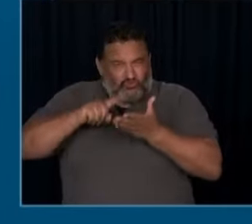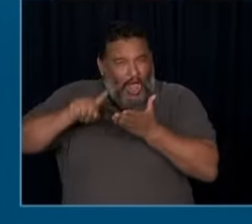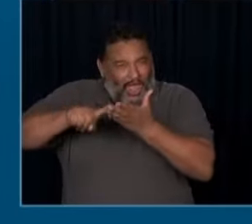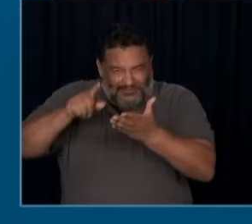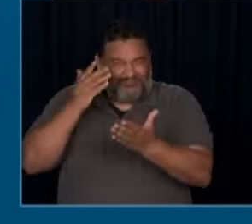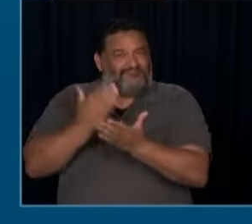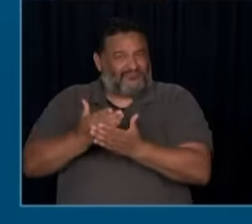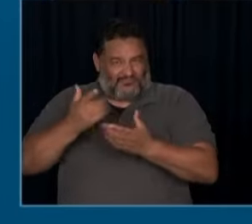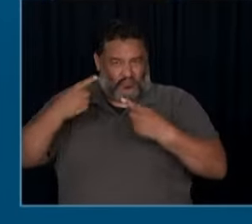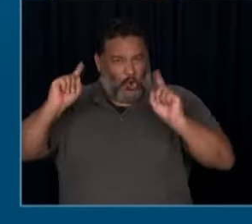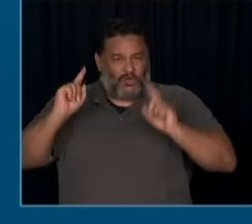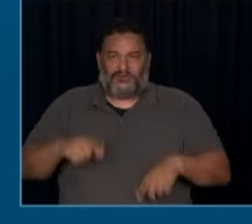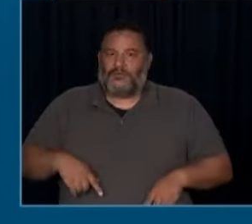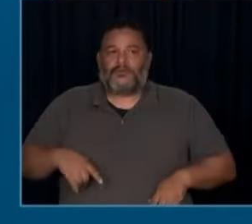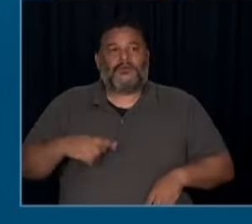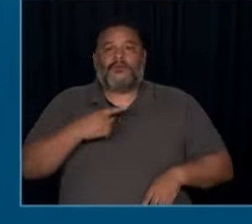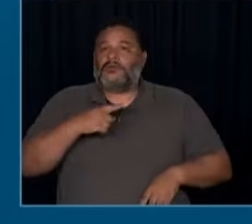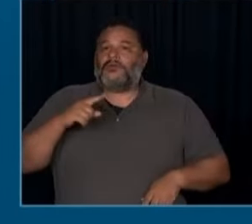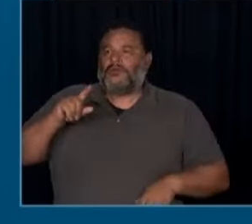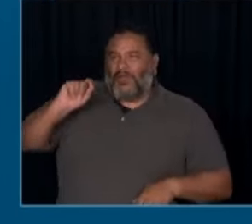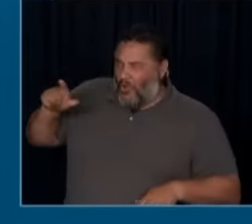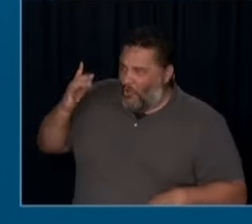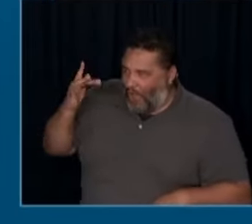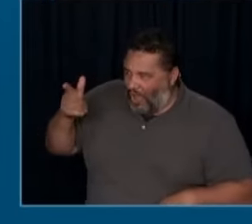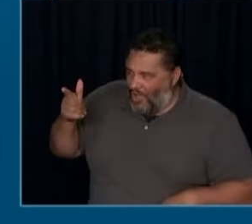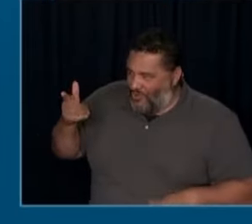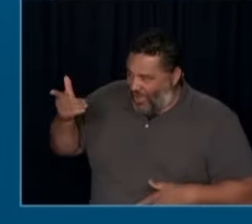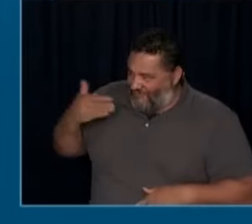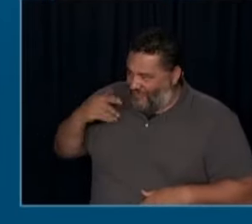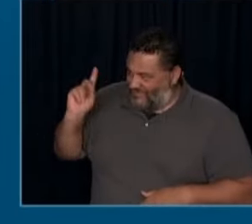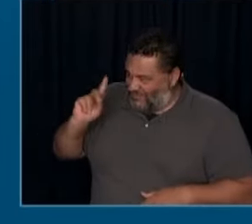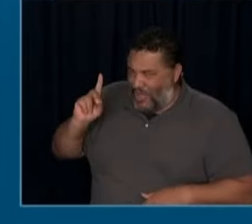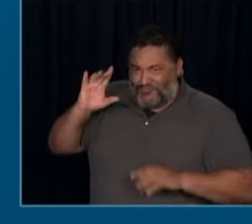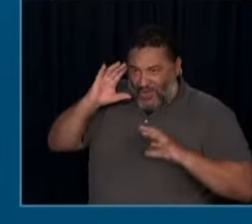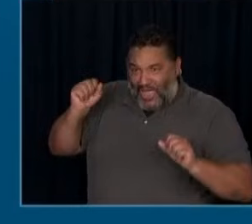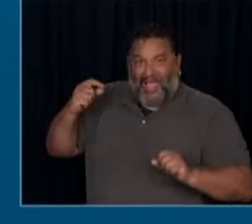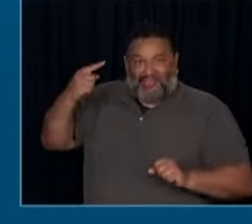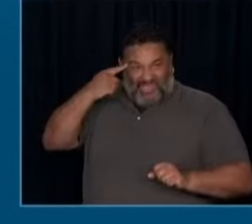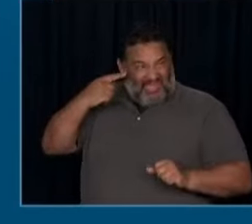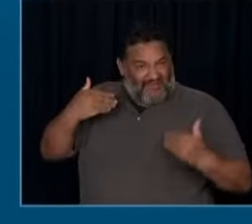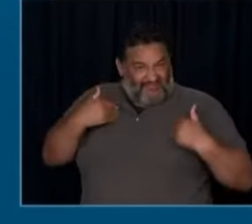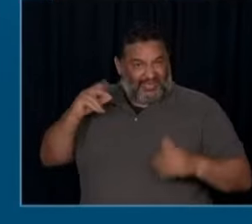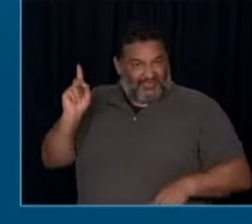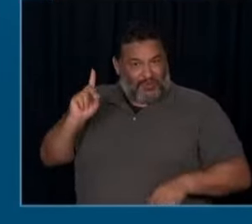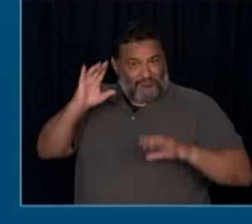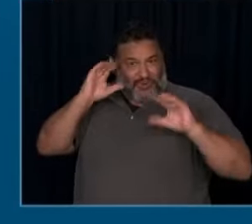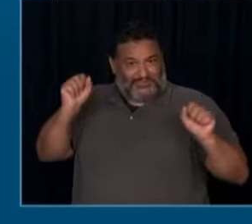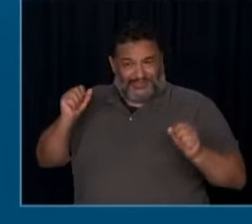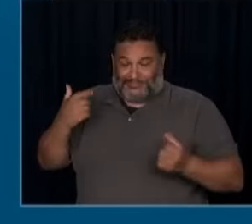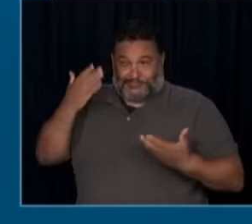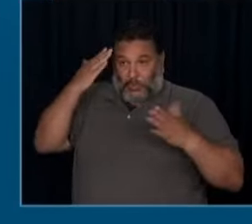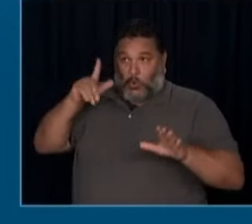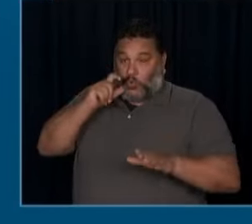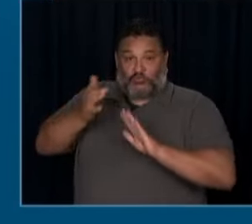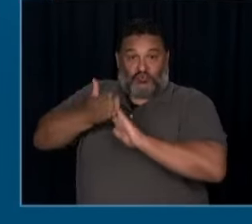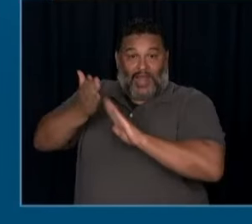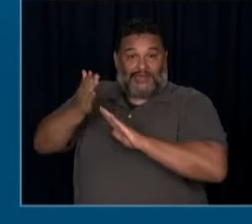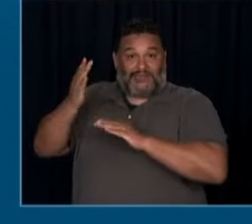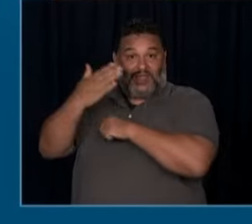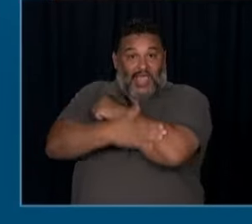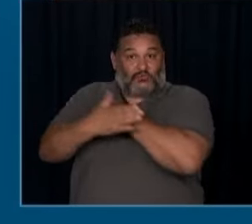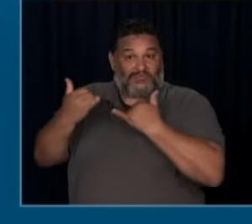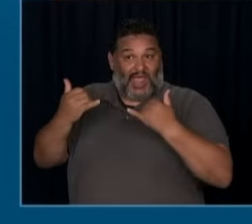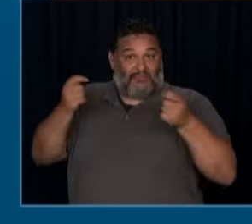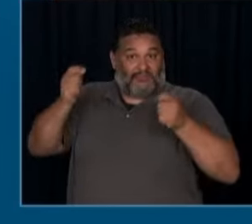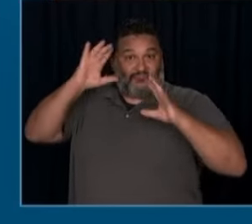you done this? You have a Democrat president. This is like we'll give you 30 seconds, please. He's got a Democrat president. I think we have a Democrat president. I don't know, frankly, who's running the country right now. But why haven't